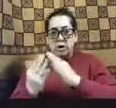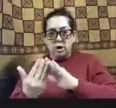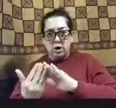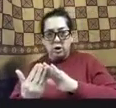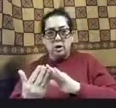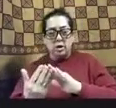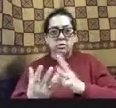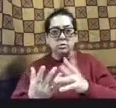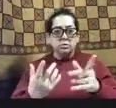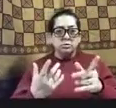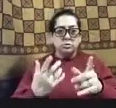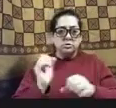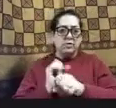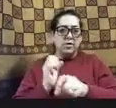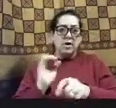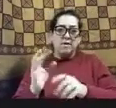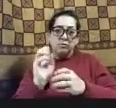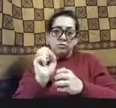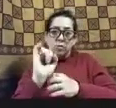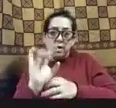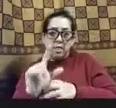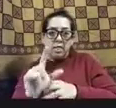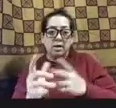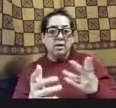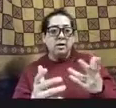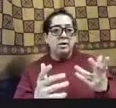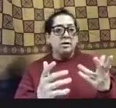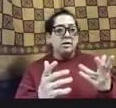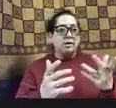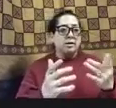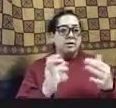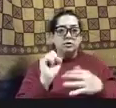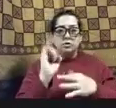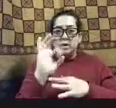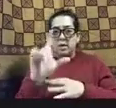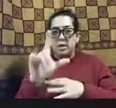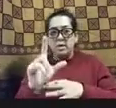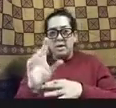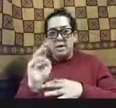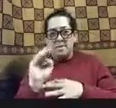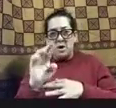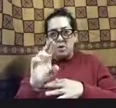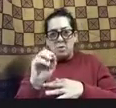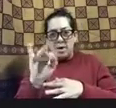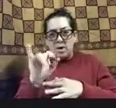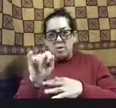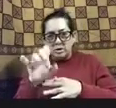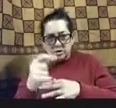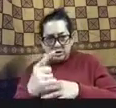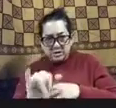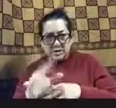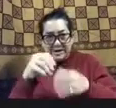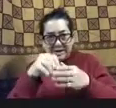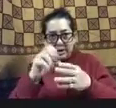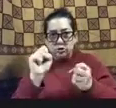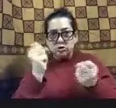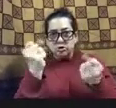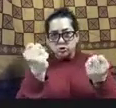a function of the soil, and the soil, the microbiology in the